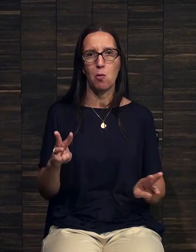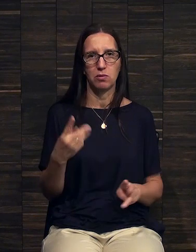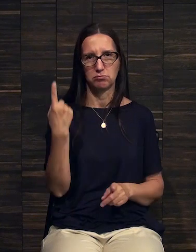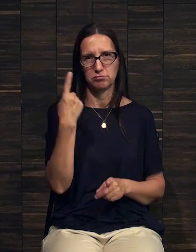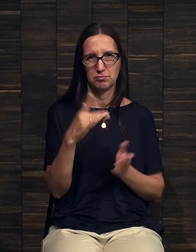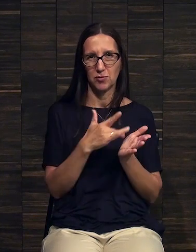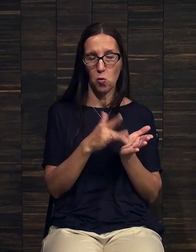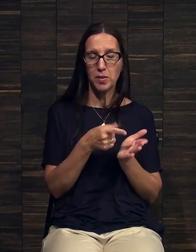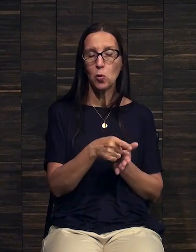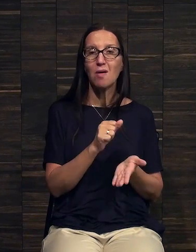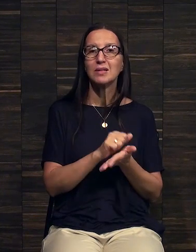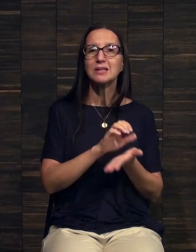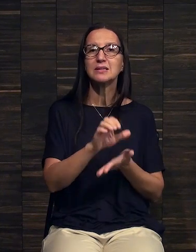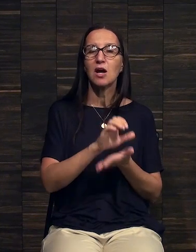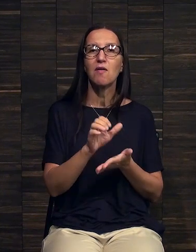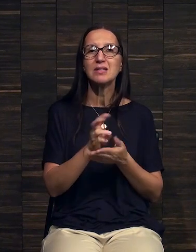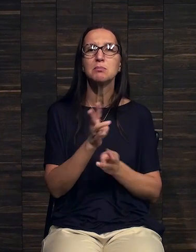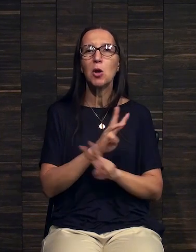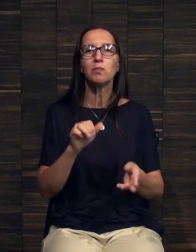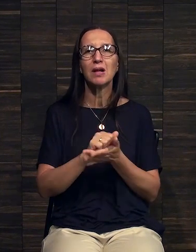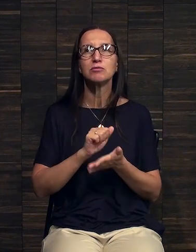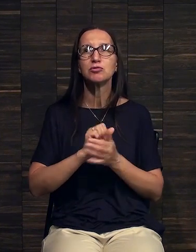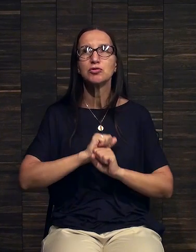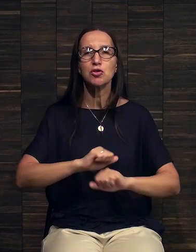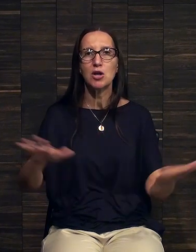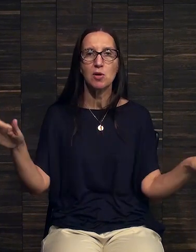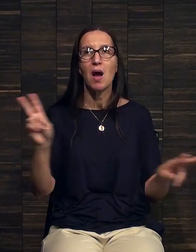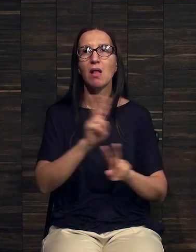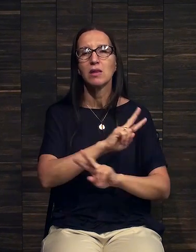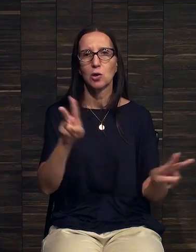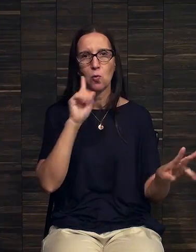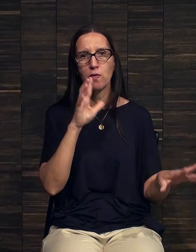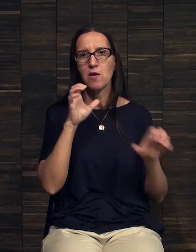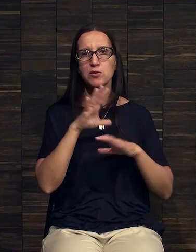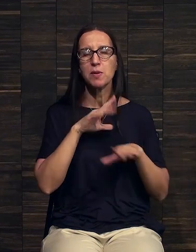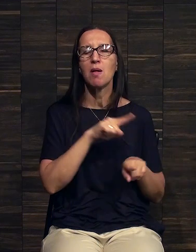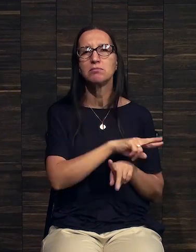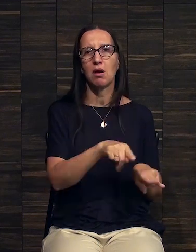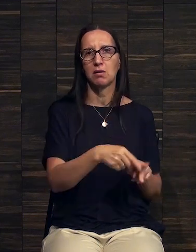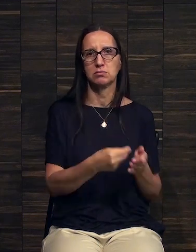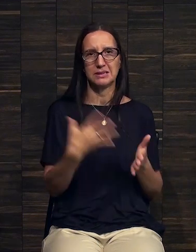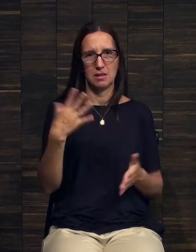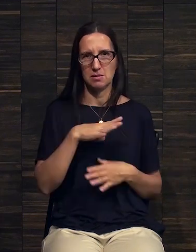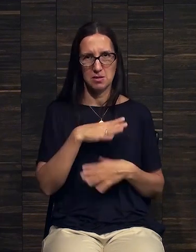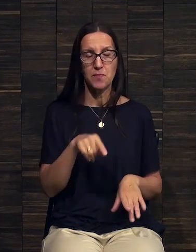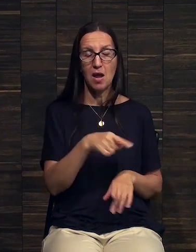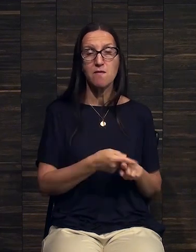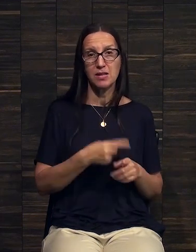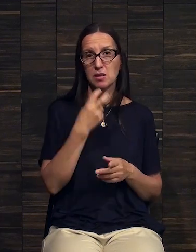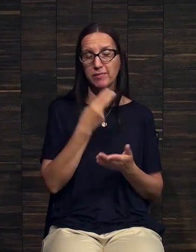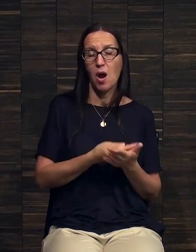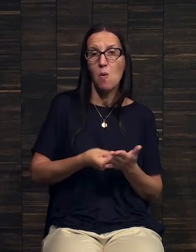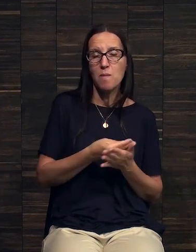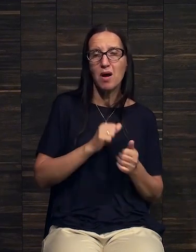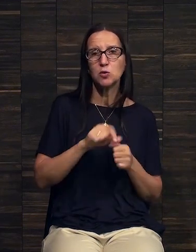Yes, the price tag is millions. They were published by millions. No one considered them as a valuable